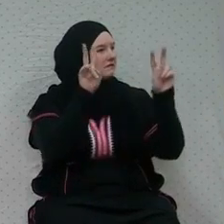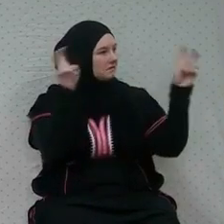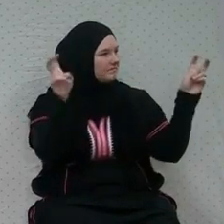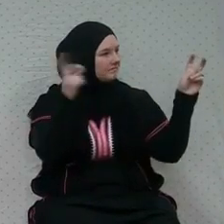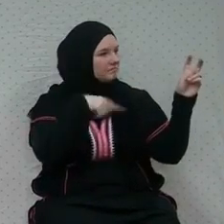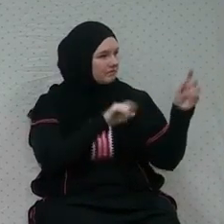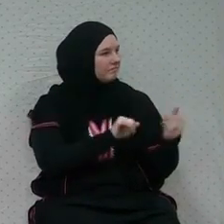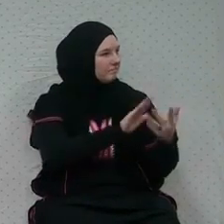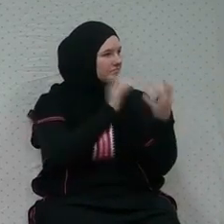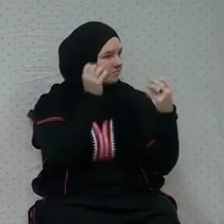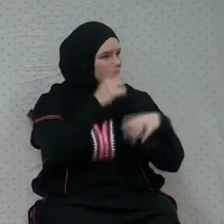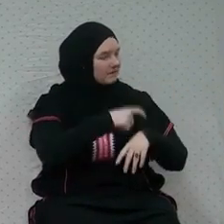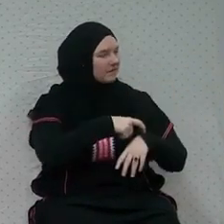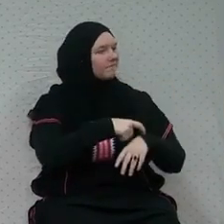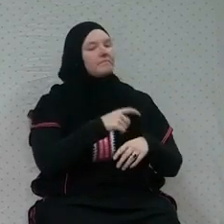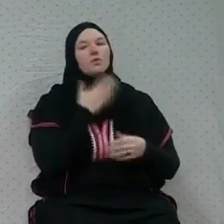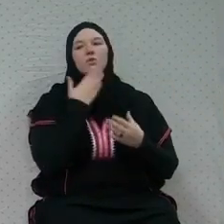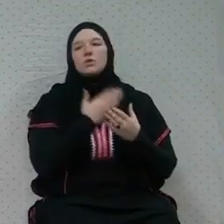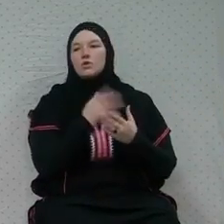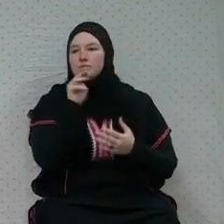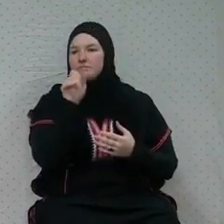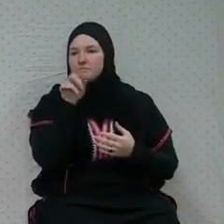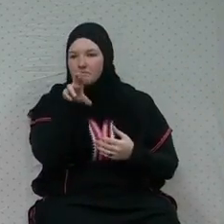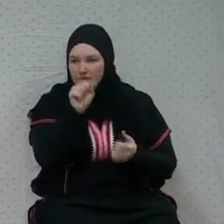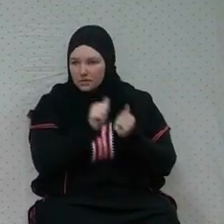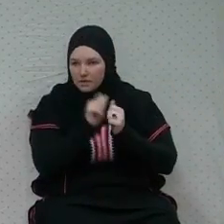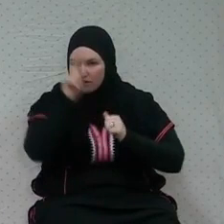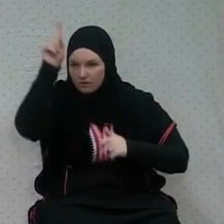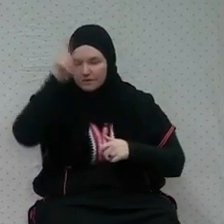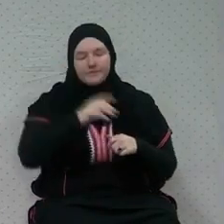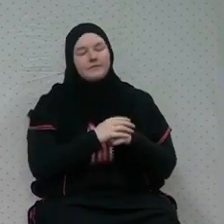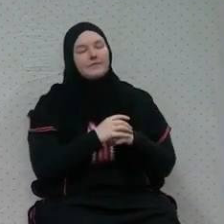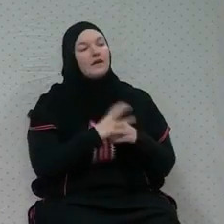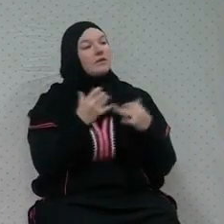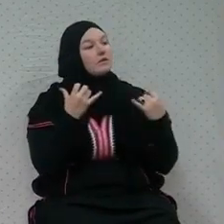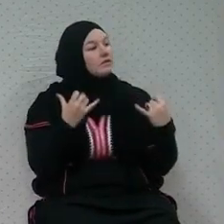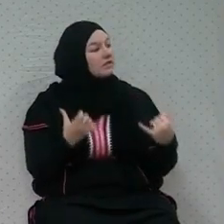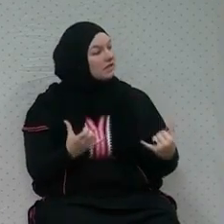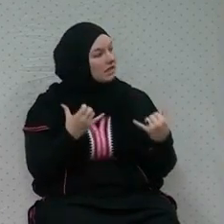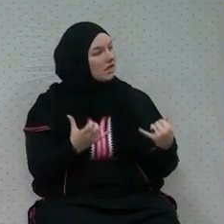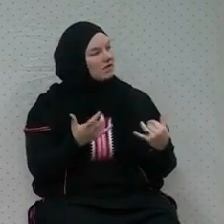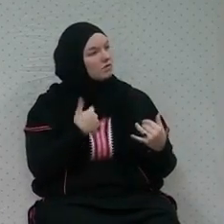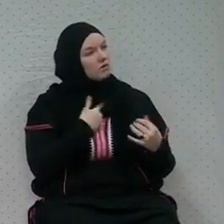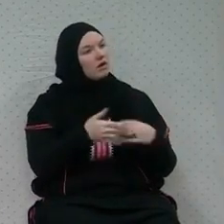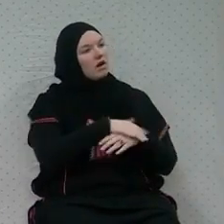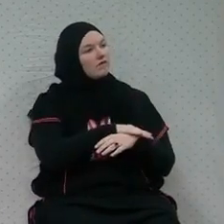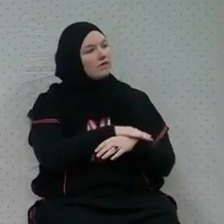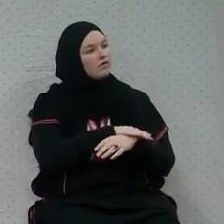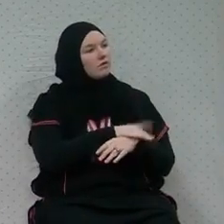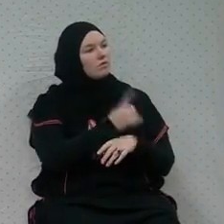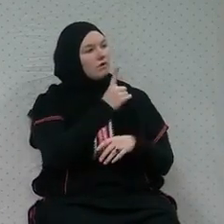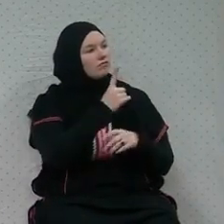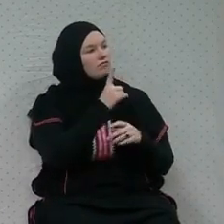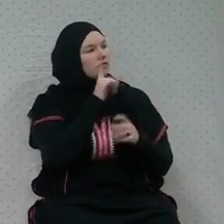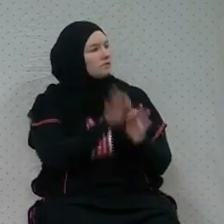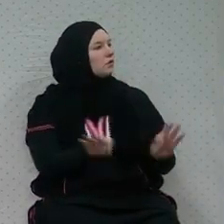which is good manners with Allah subhanahu wa ta'ala. And today we are covering one very important